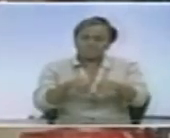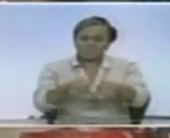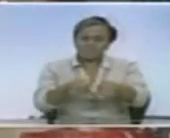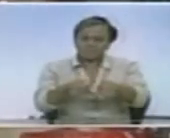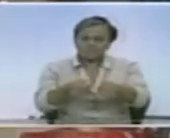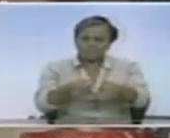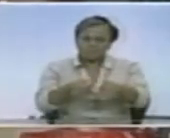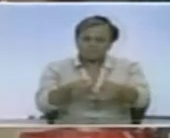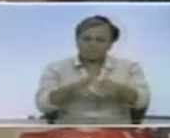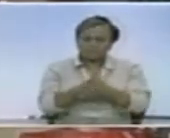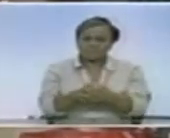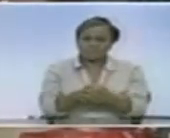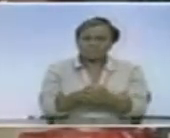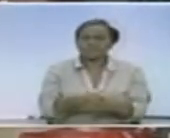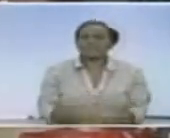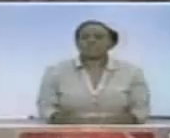know.